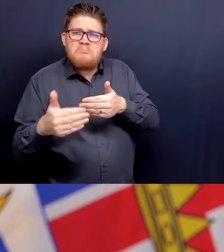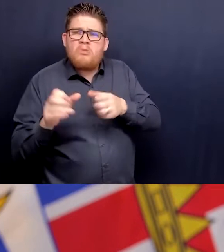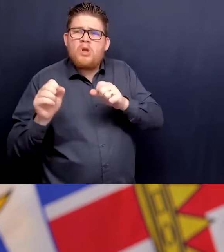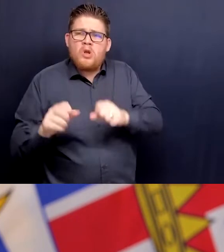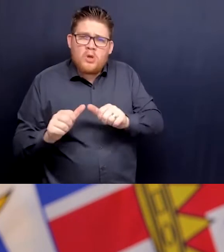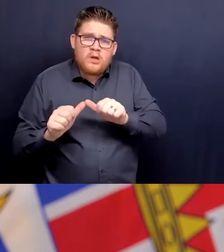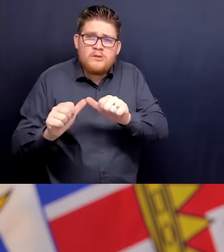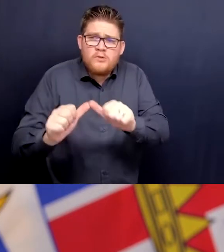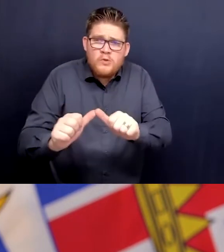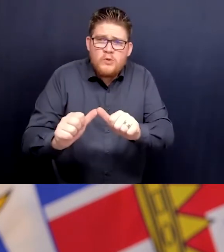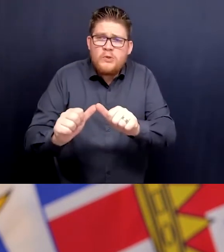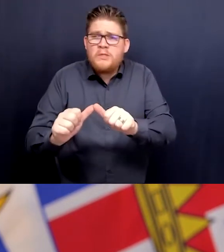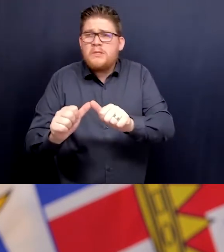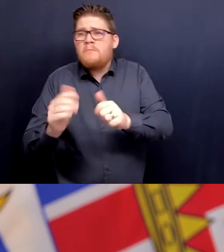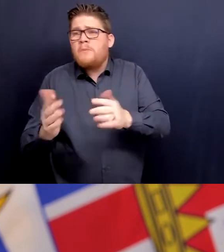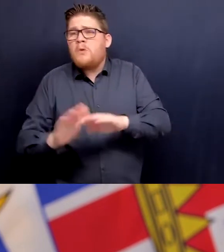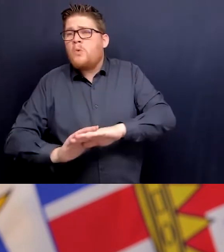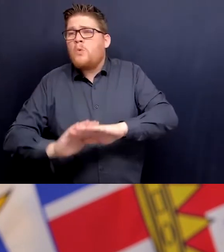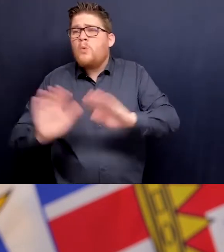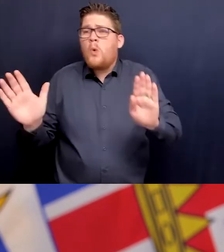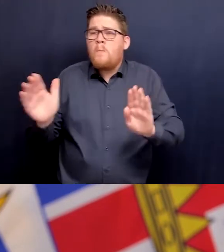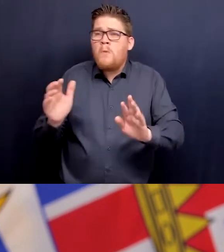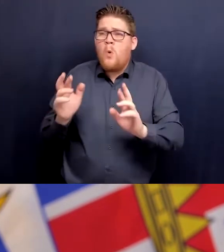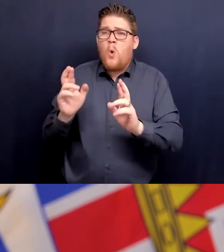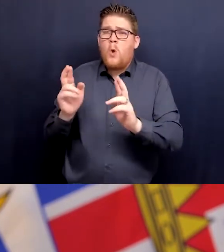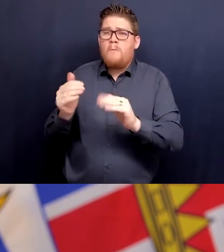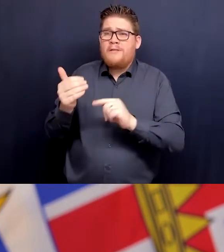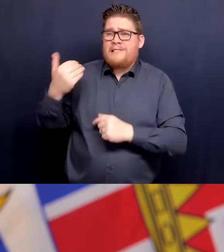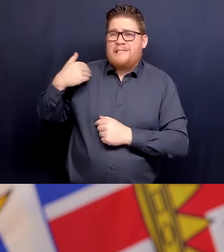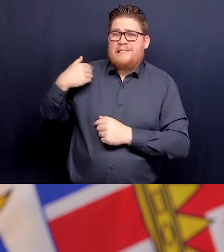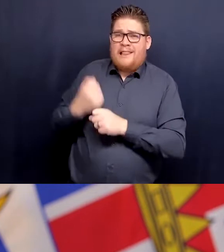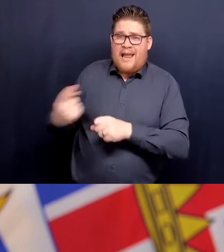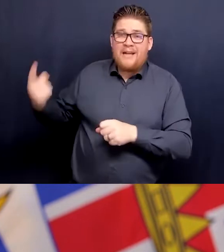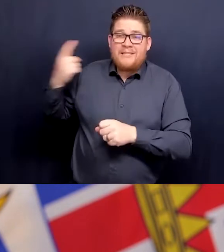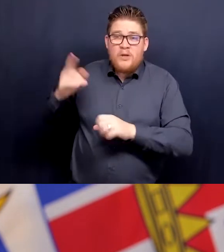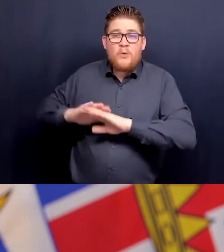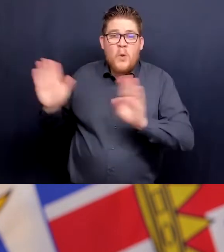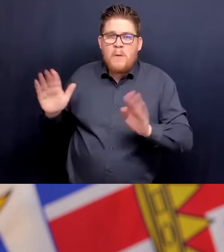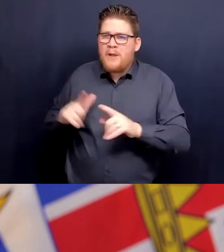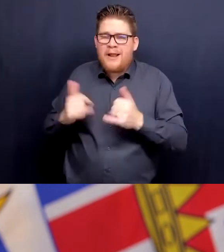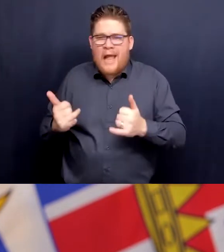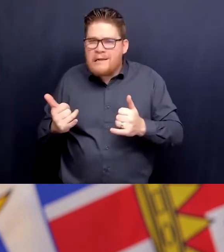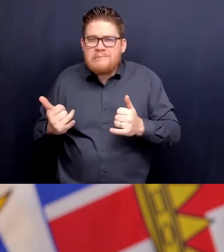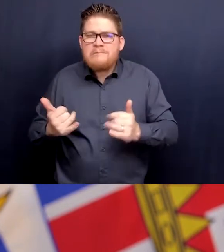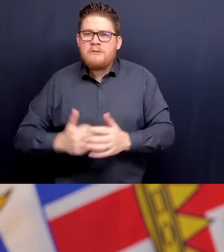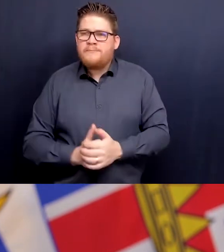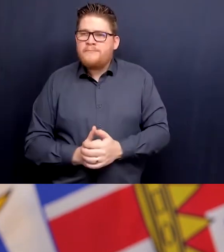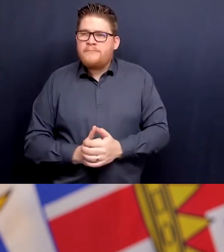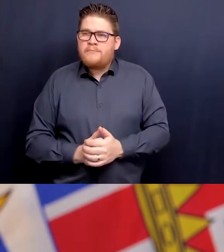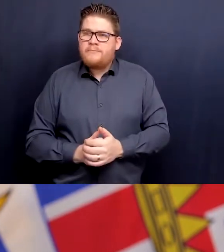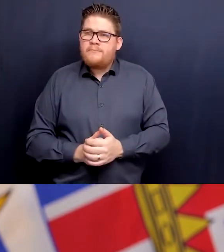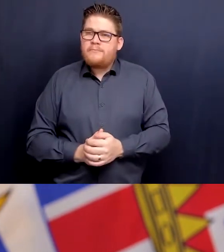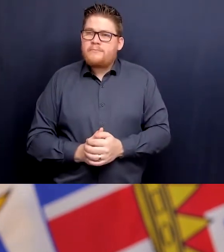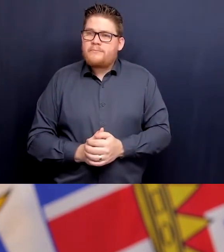would no longer need to put measures in place that required things like masking and other things that we've put in place. And what happened